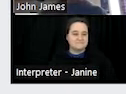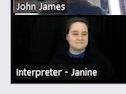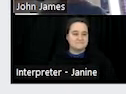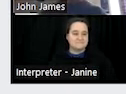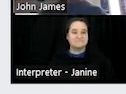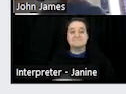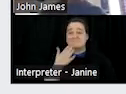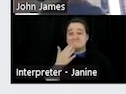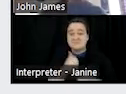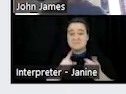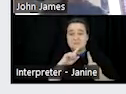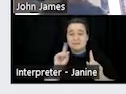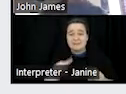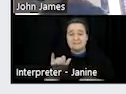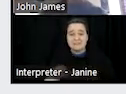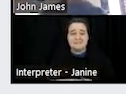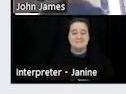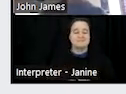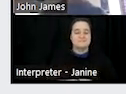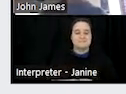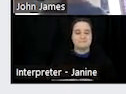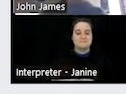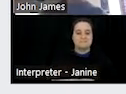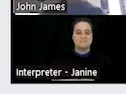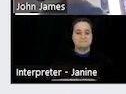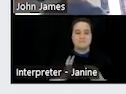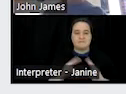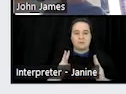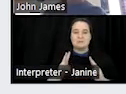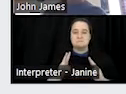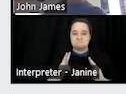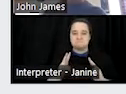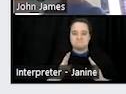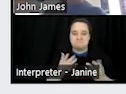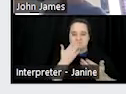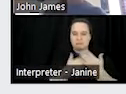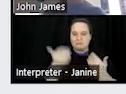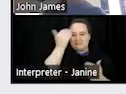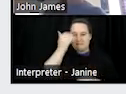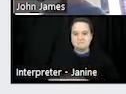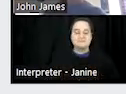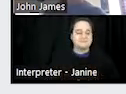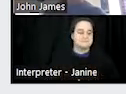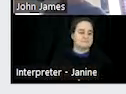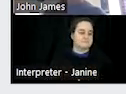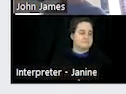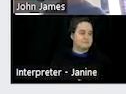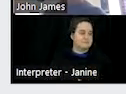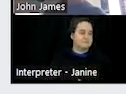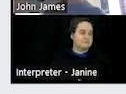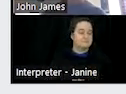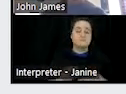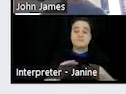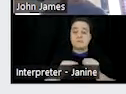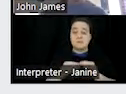Thank you, everyone, for that answering that question. That was really insightful. Question number 5, who